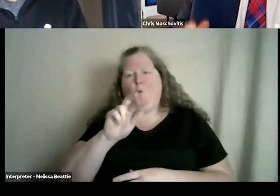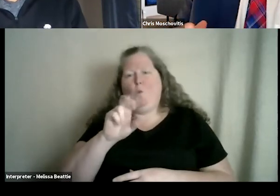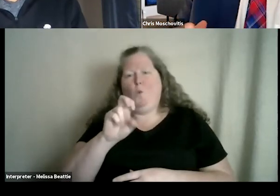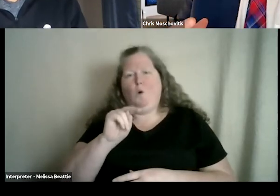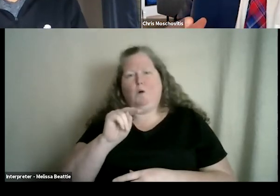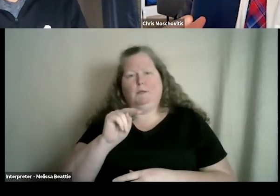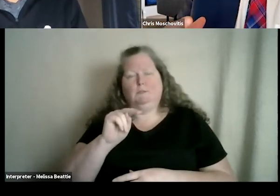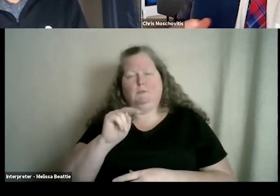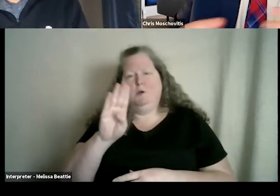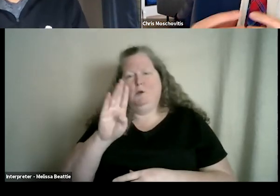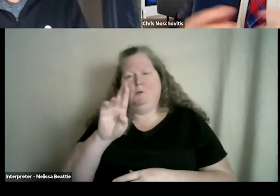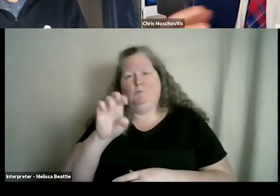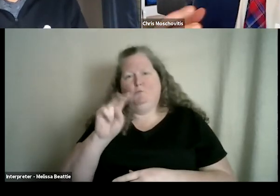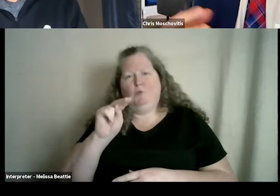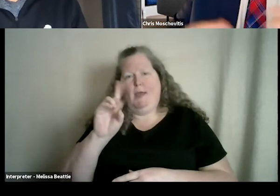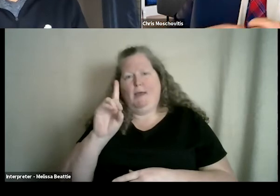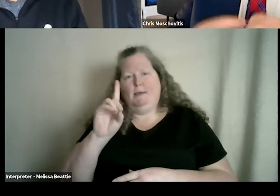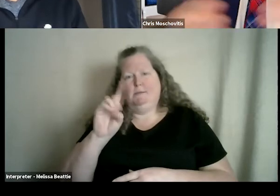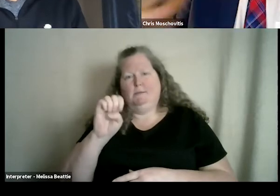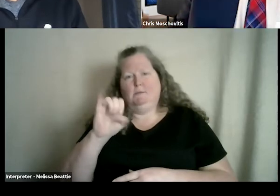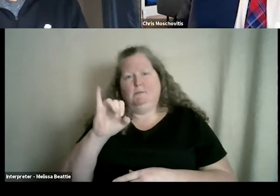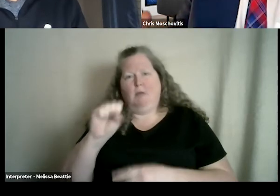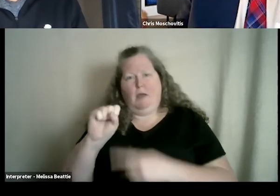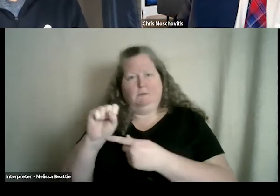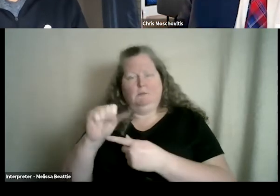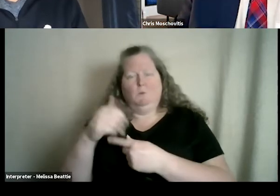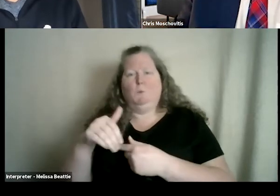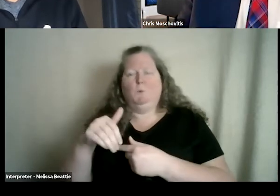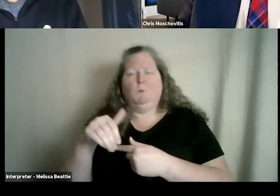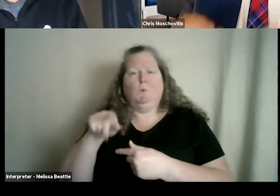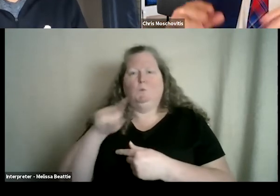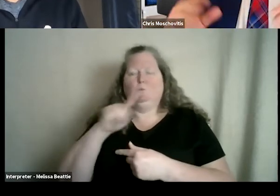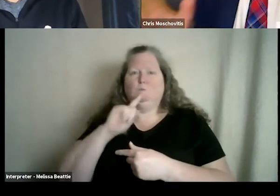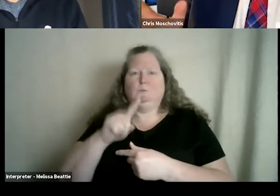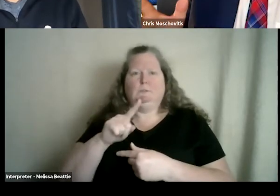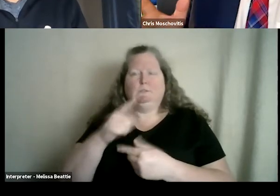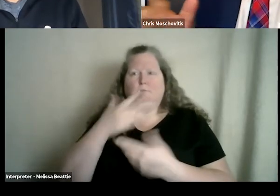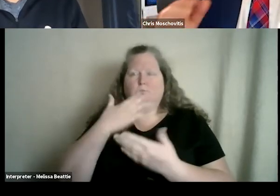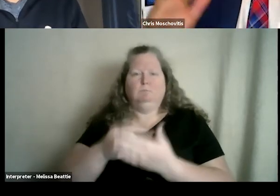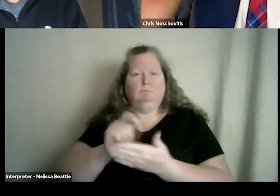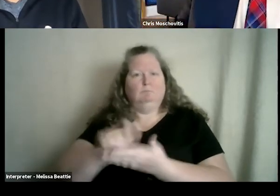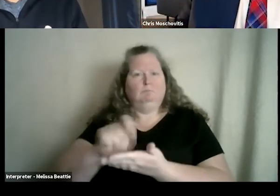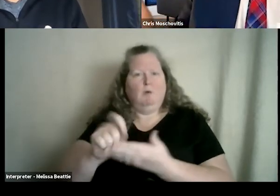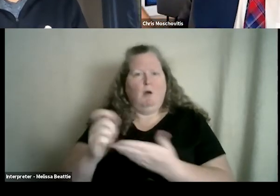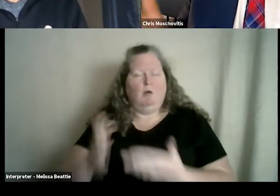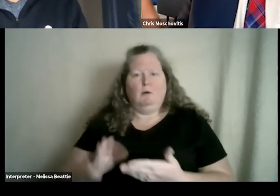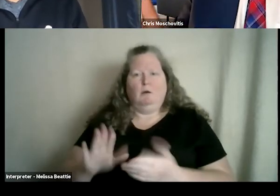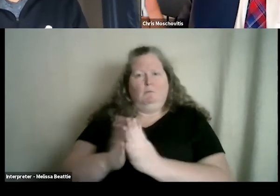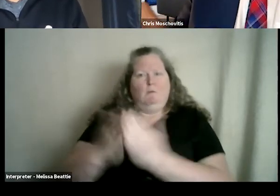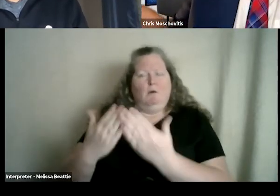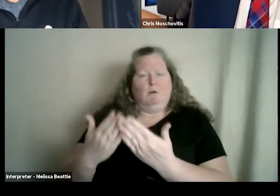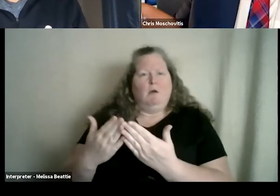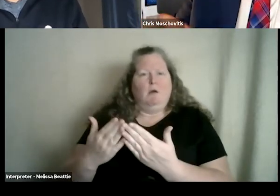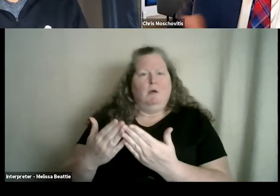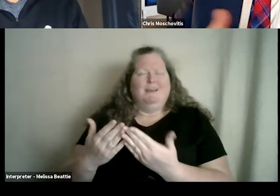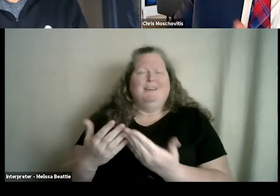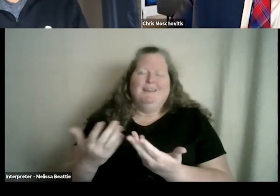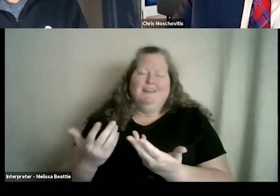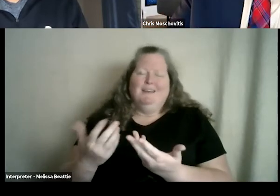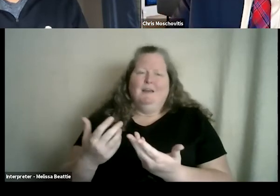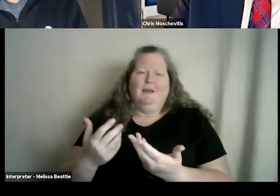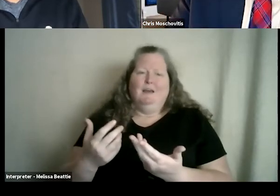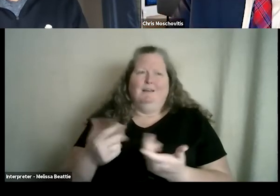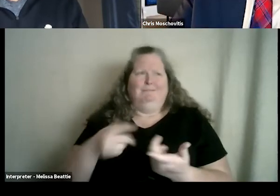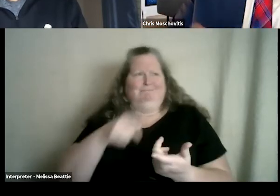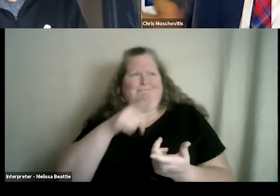like, that are an absolute delight to dream. But I get it, it's not everybody's cup of tea. Just because you're weird and you